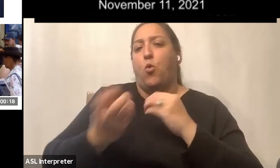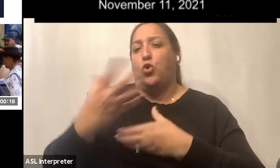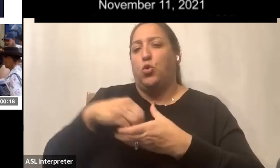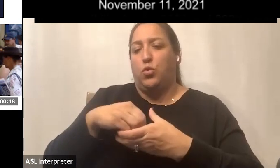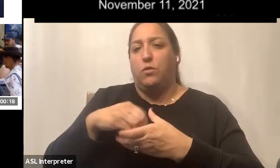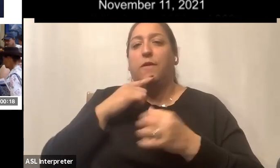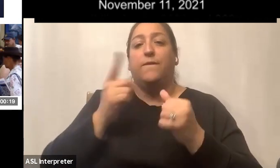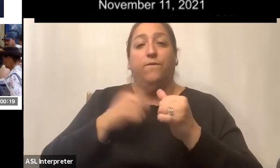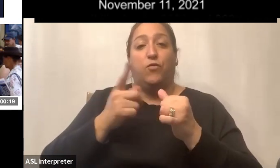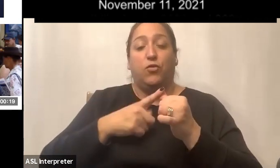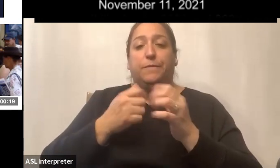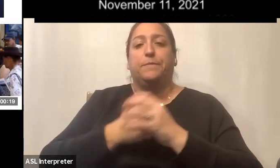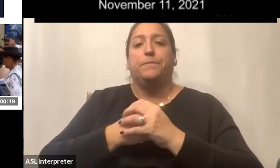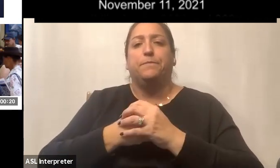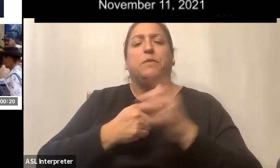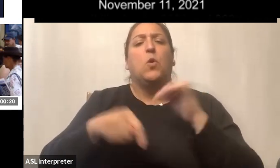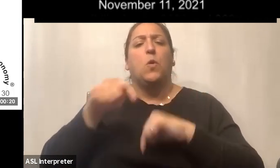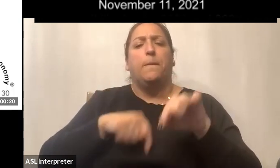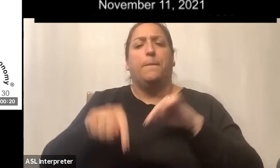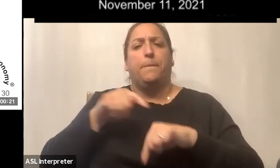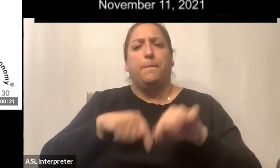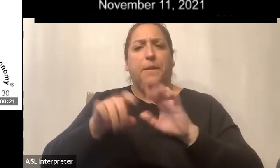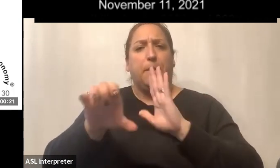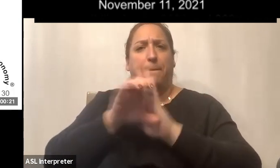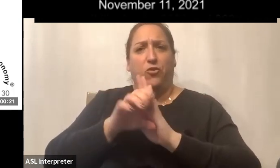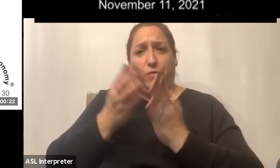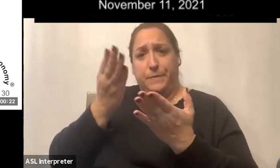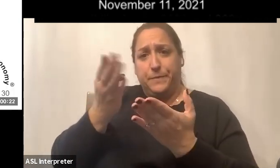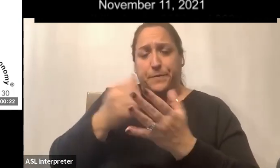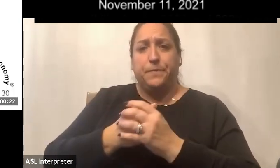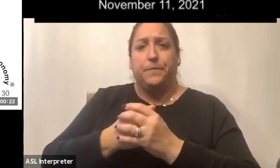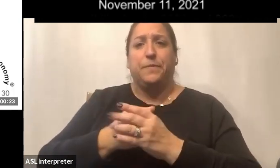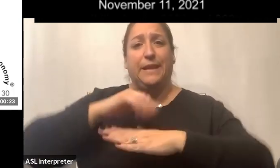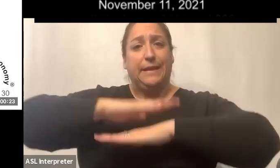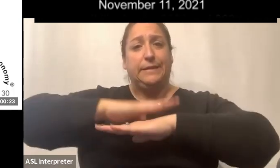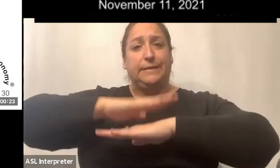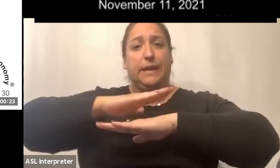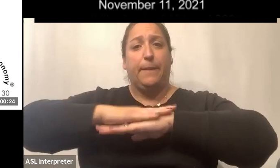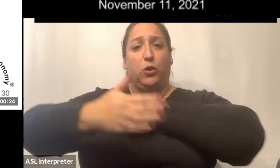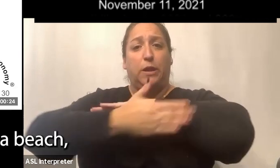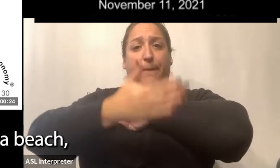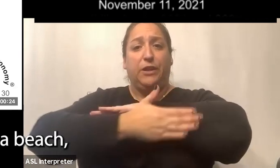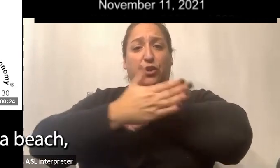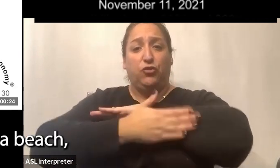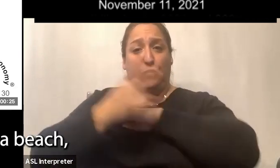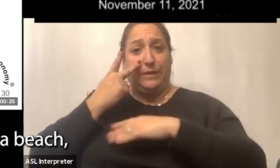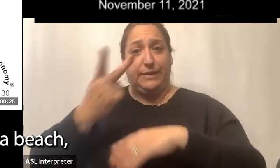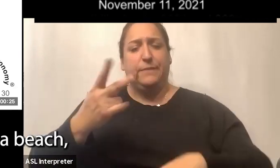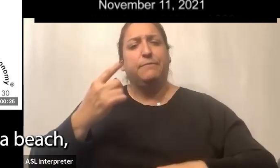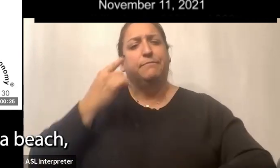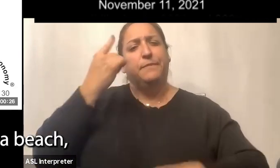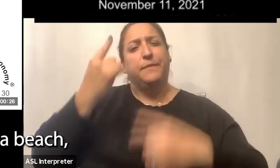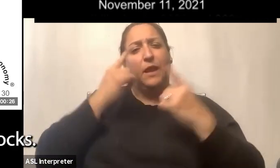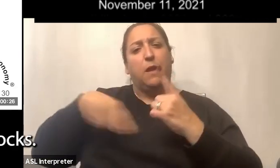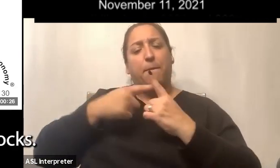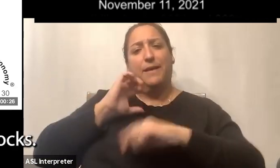first of all, let's go back to the picture of the table on the beach. Thinking about putting a table